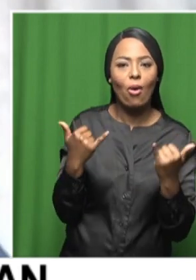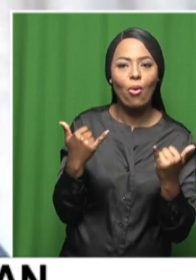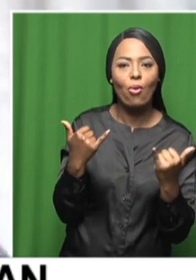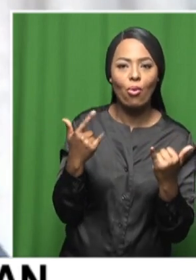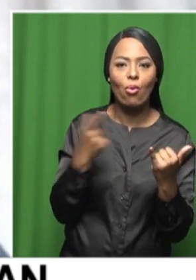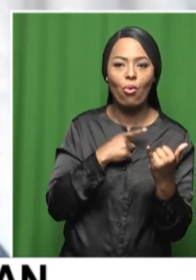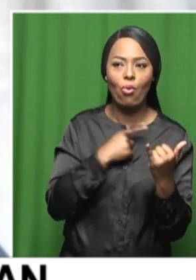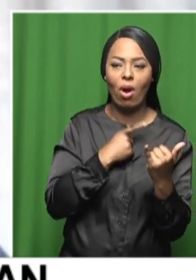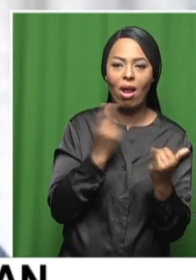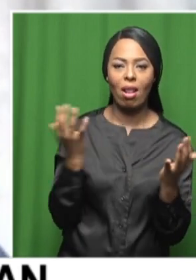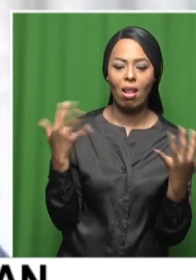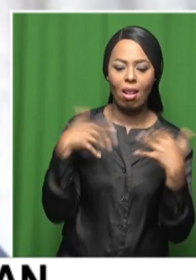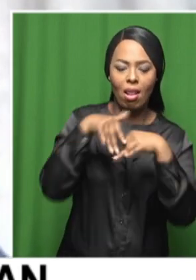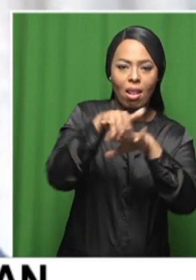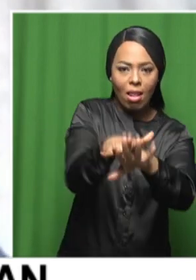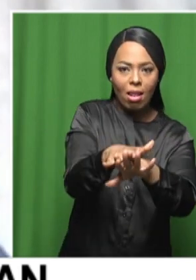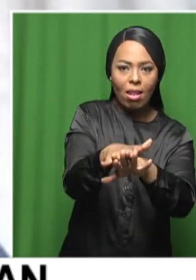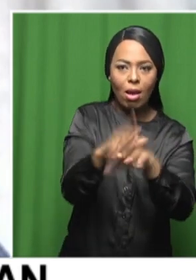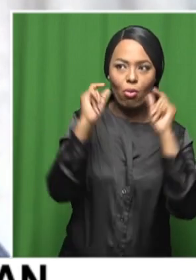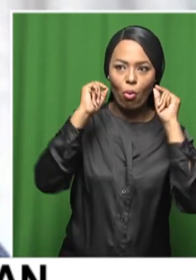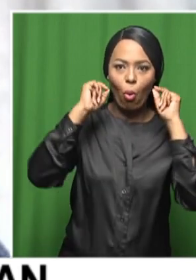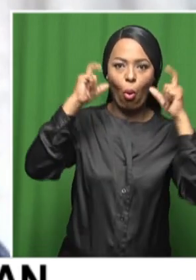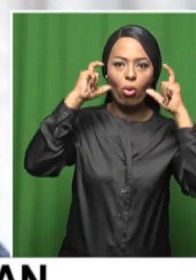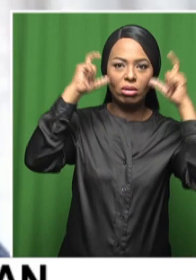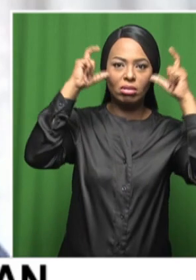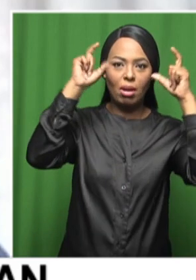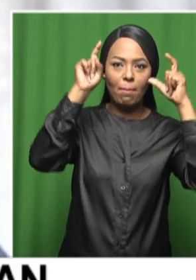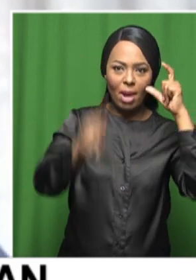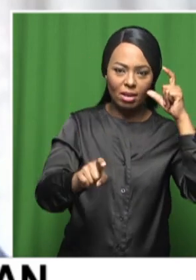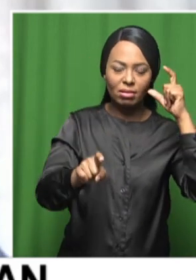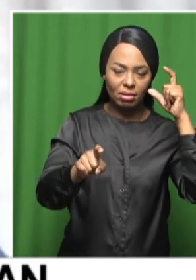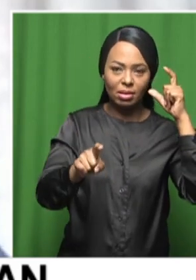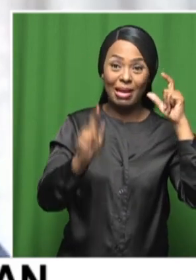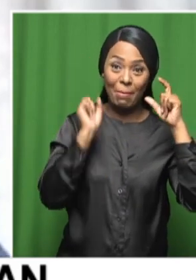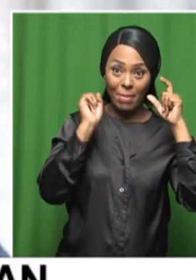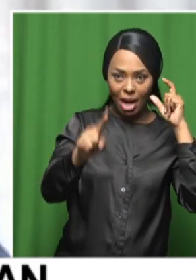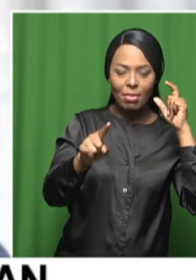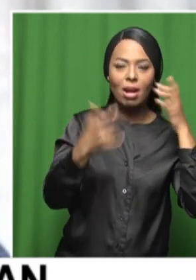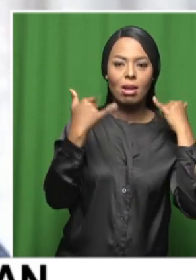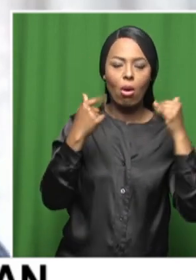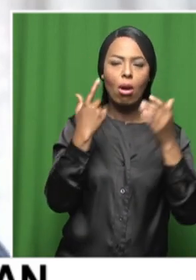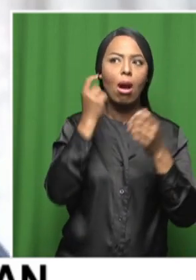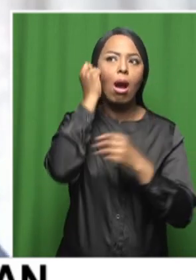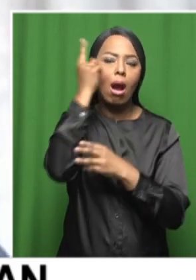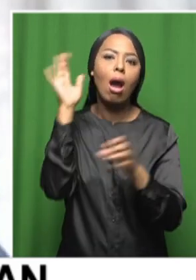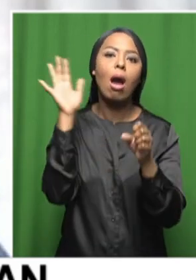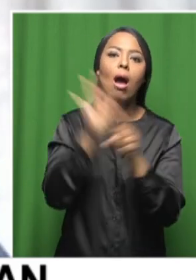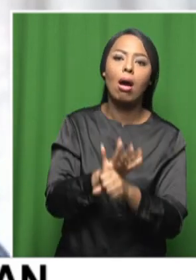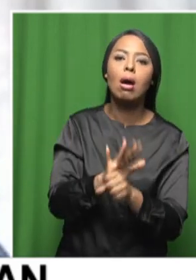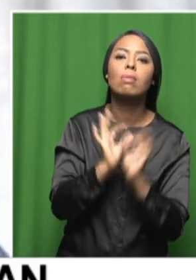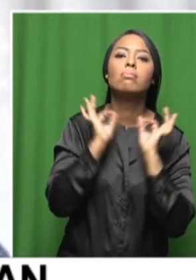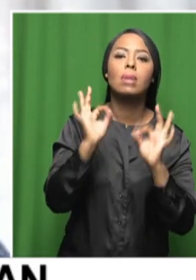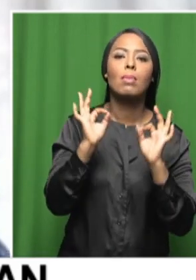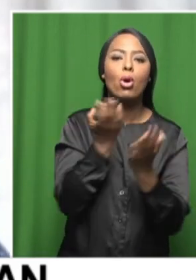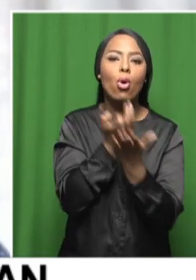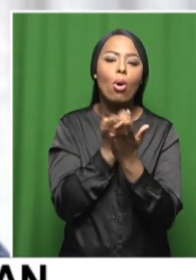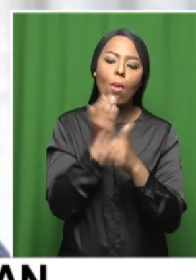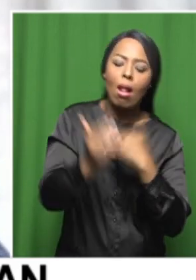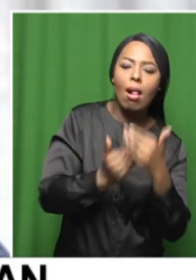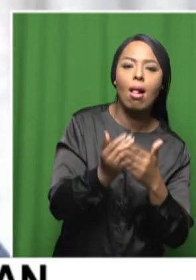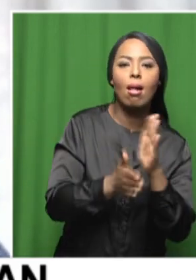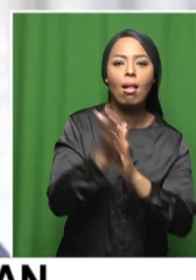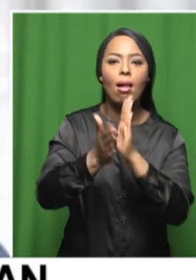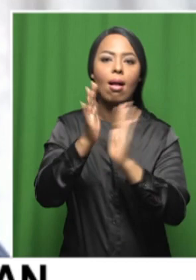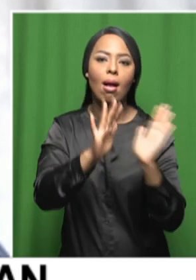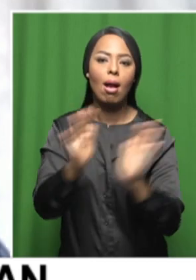the collective consciousness, that which, brings a broader understanding of how economic progress can take